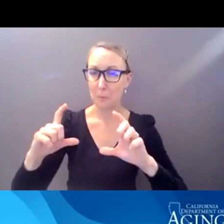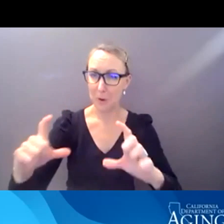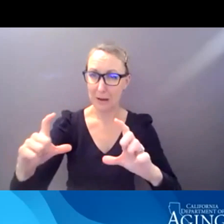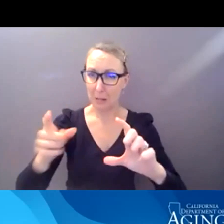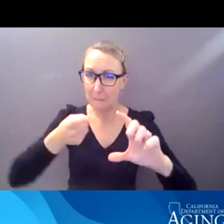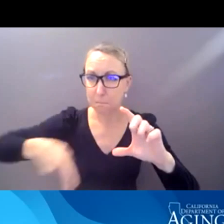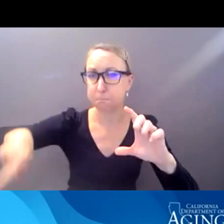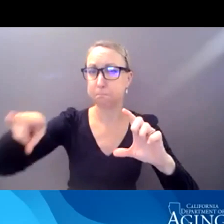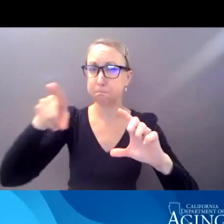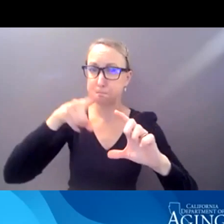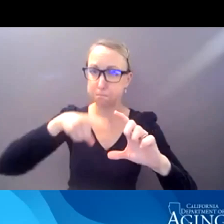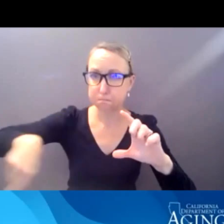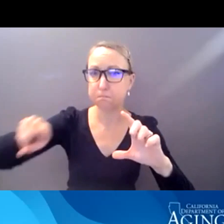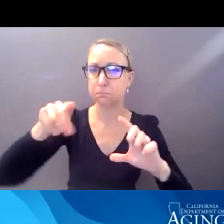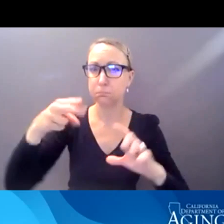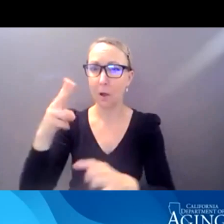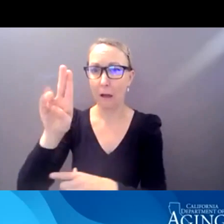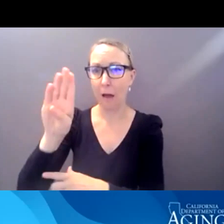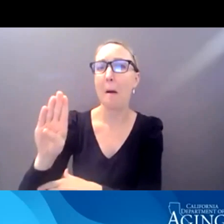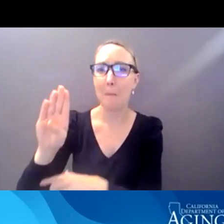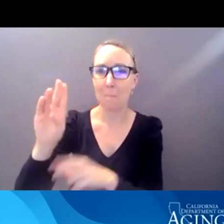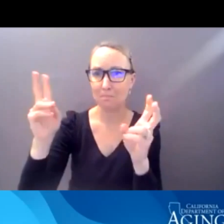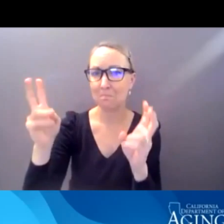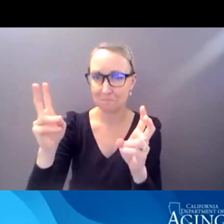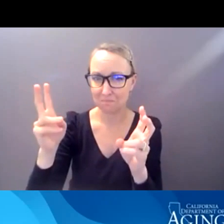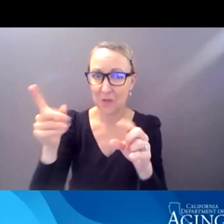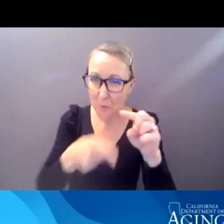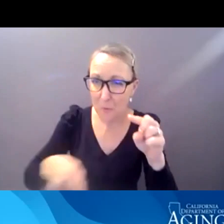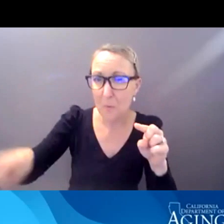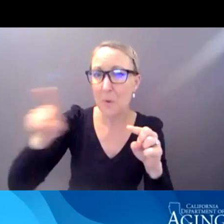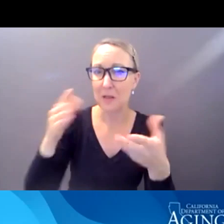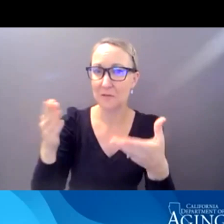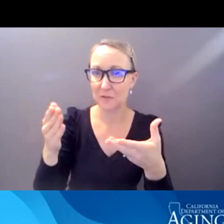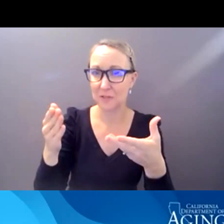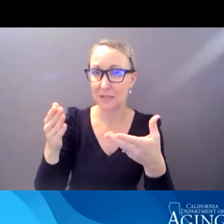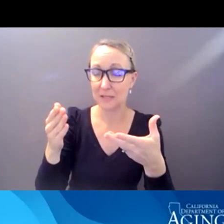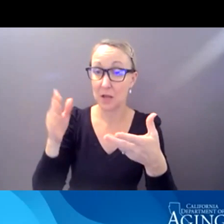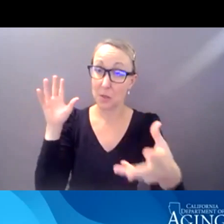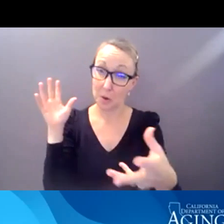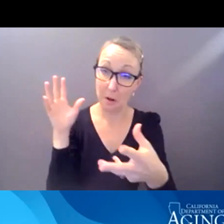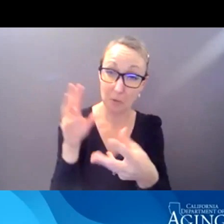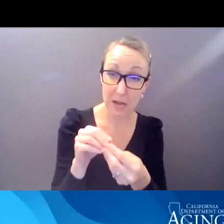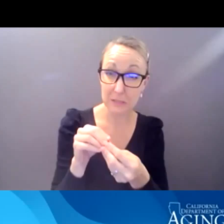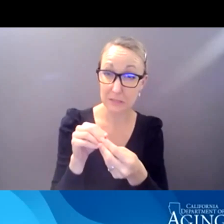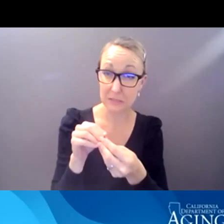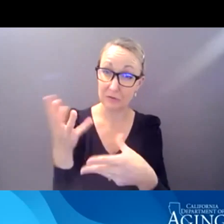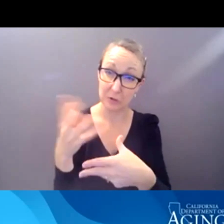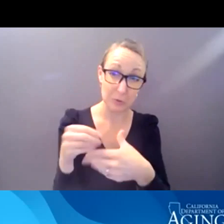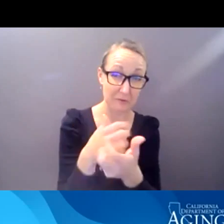services that again are comprehensive and that are coordinated. And as you can see, the person is at the